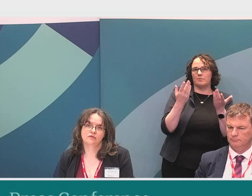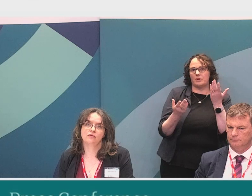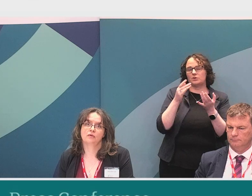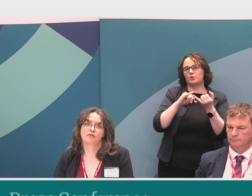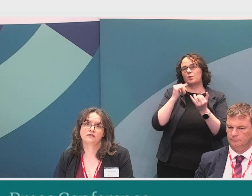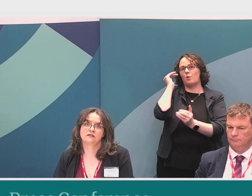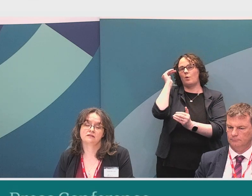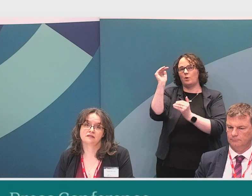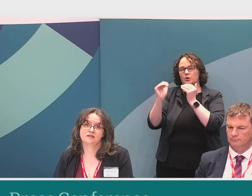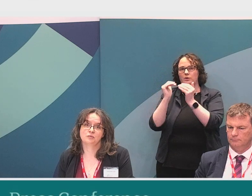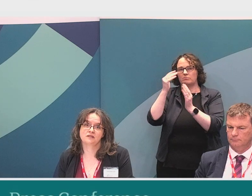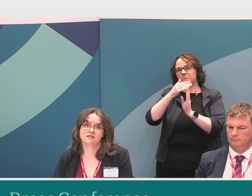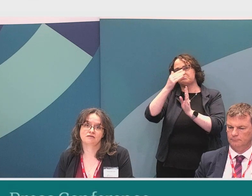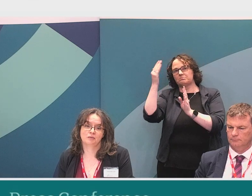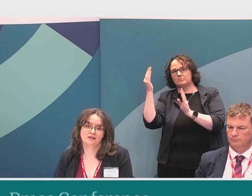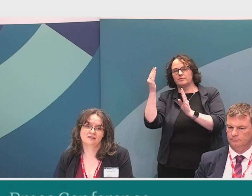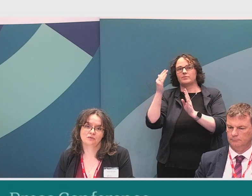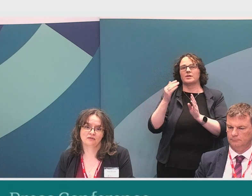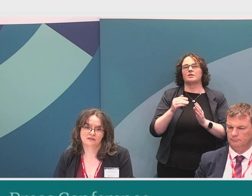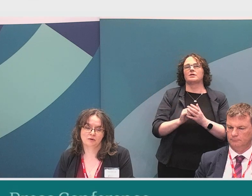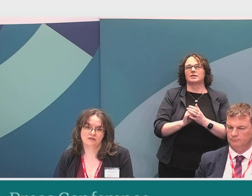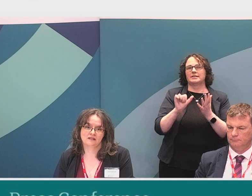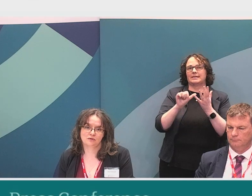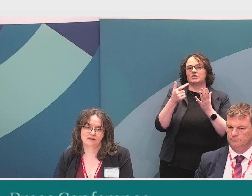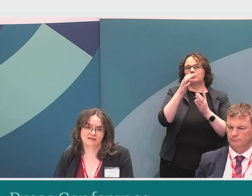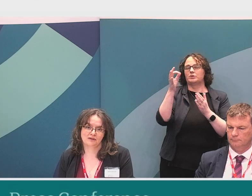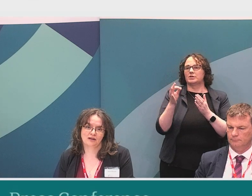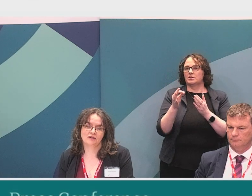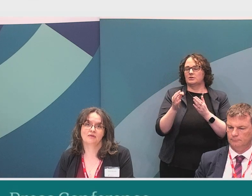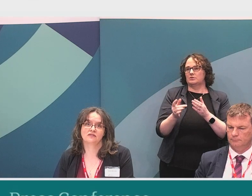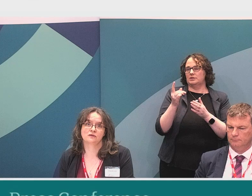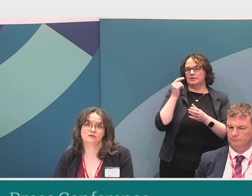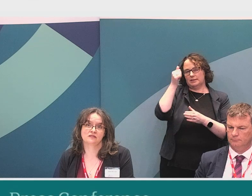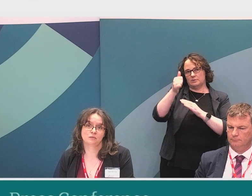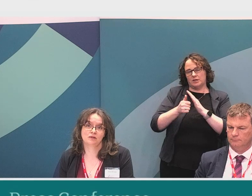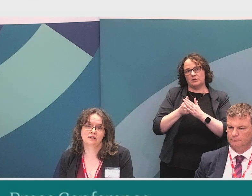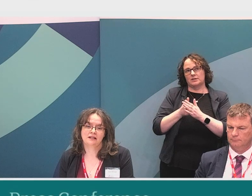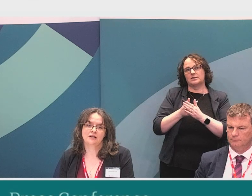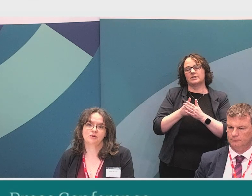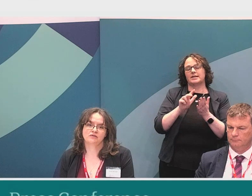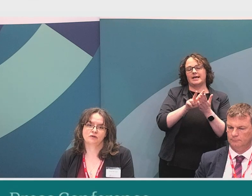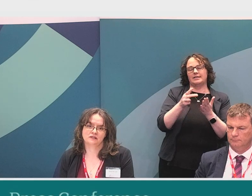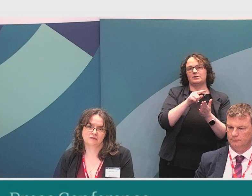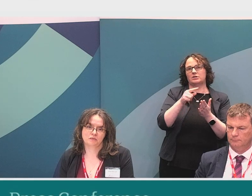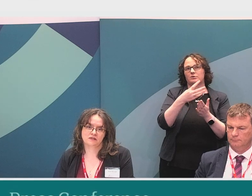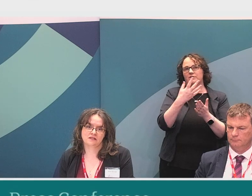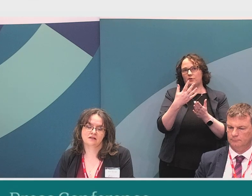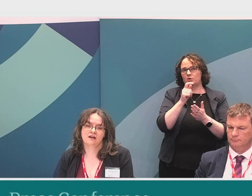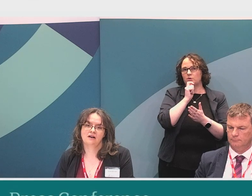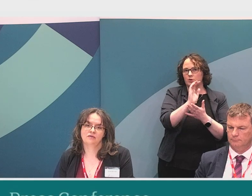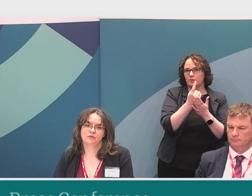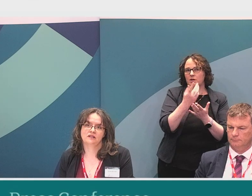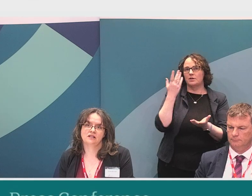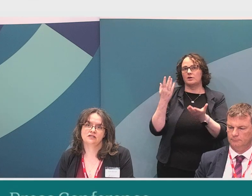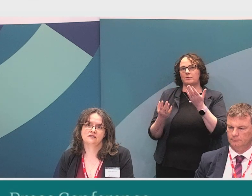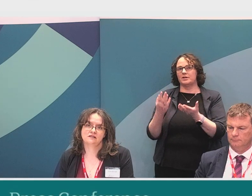So 62% of females who have experienced sexual violence in their lifetime have disclosed to someone, compared to 47% of